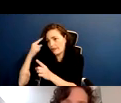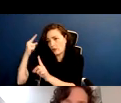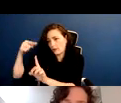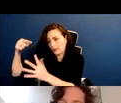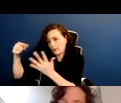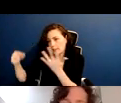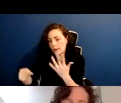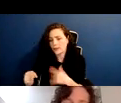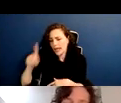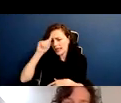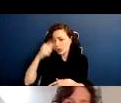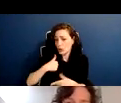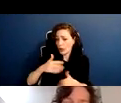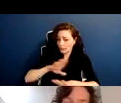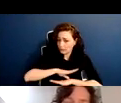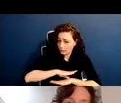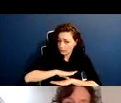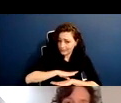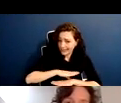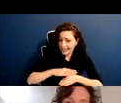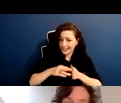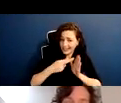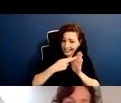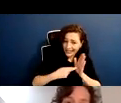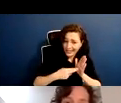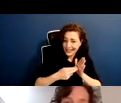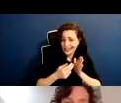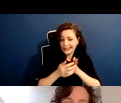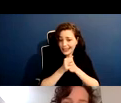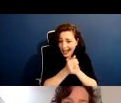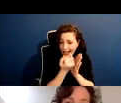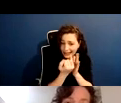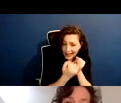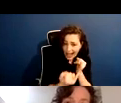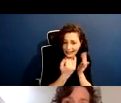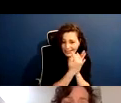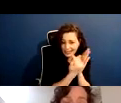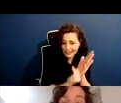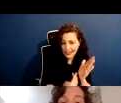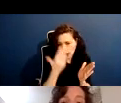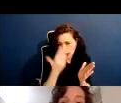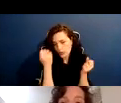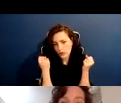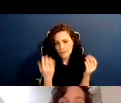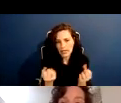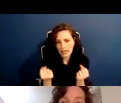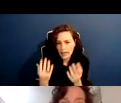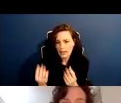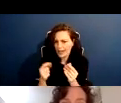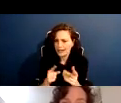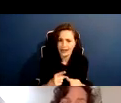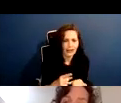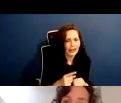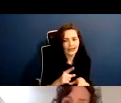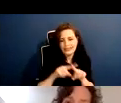guidelines? Criteria, I know it's so hard to navigate. There's hundreds and hundreds of different funders, and they all have different